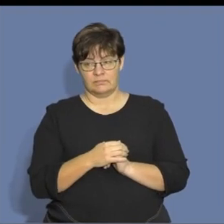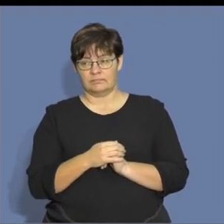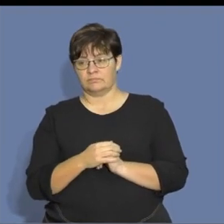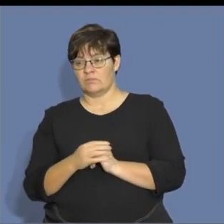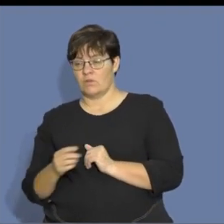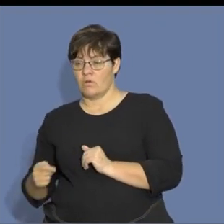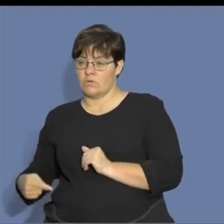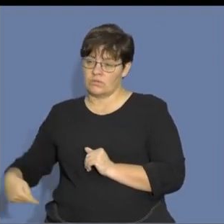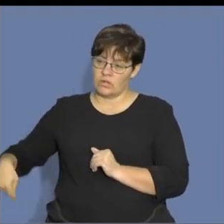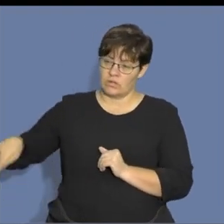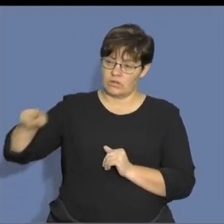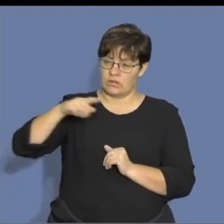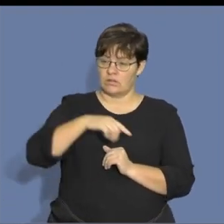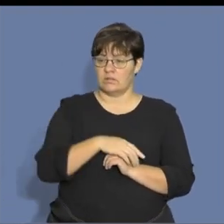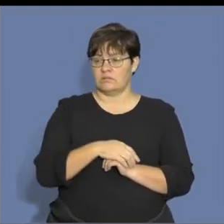my circle,